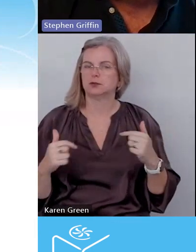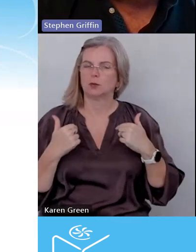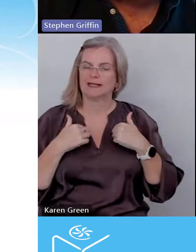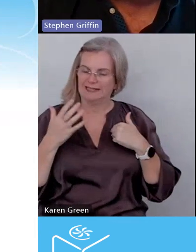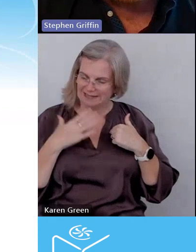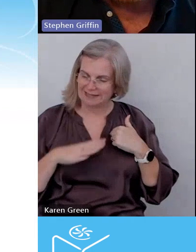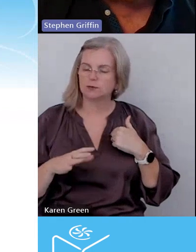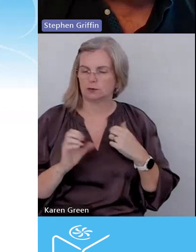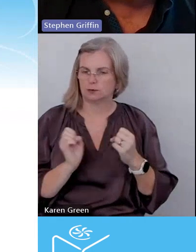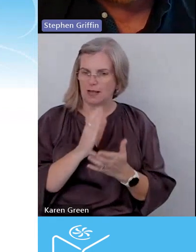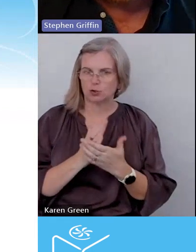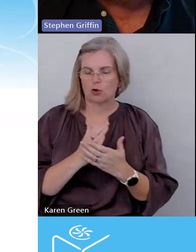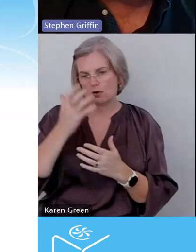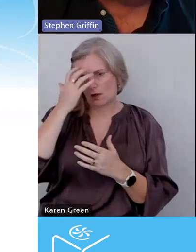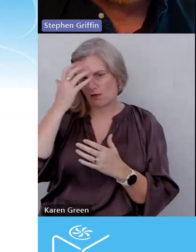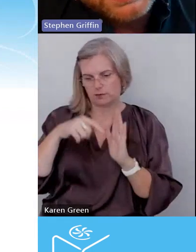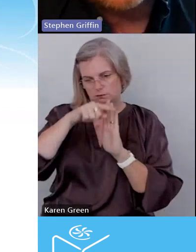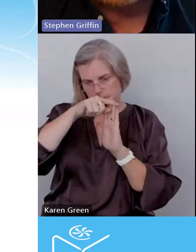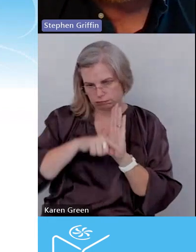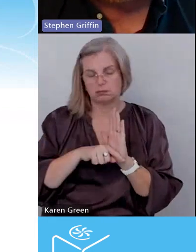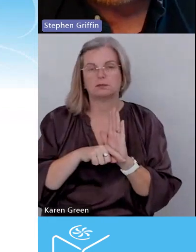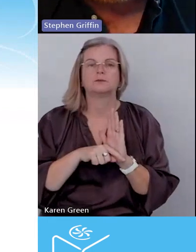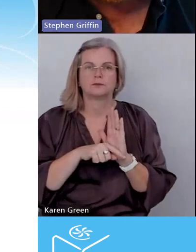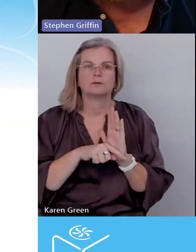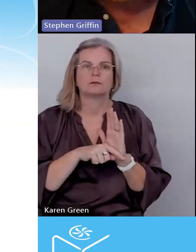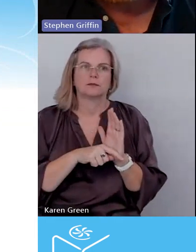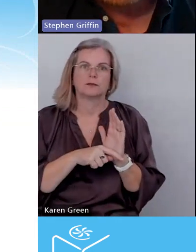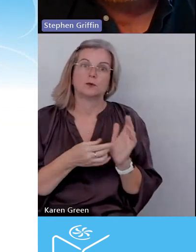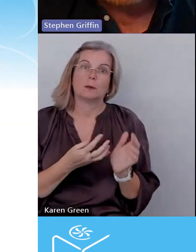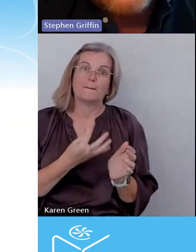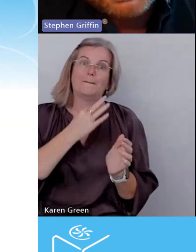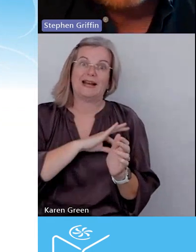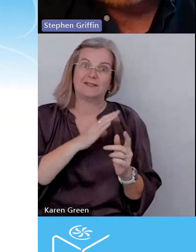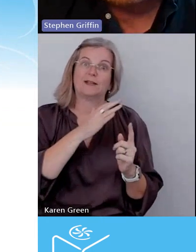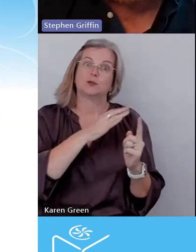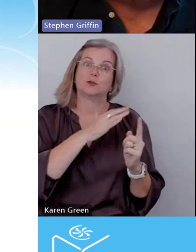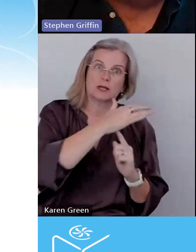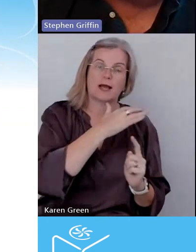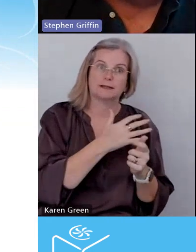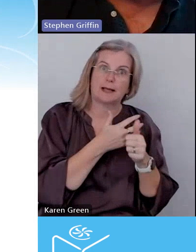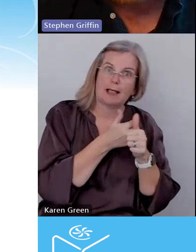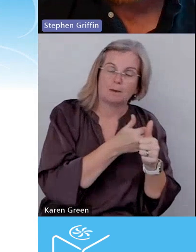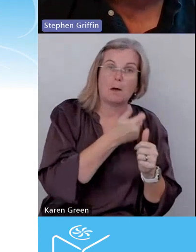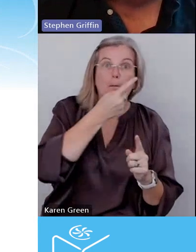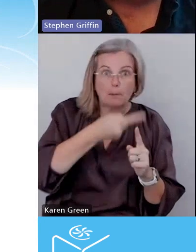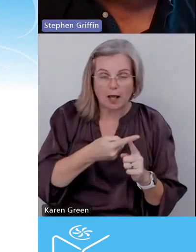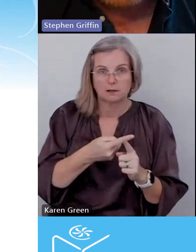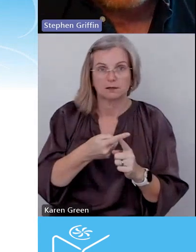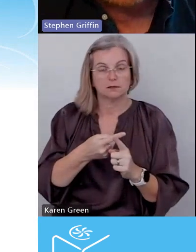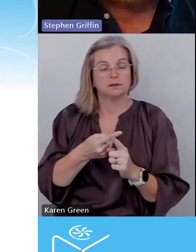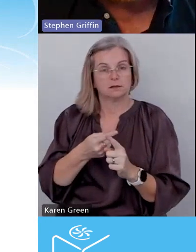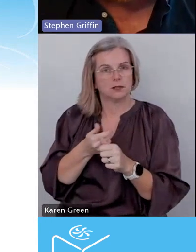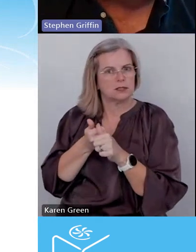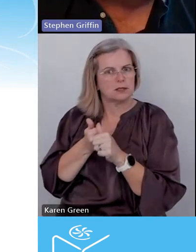mitigate for the benefit of society while supporting those individuals that are most vulnerable to the extreme hazards that may or may